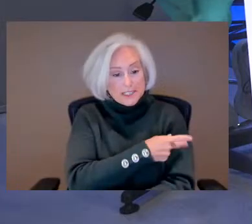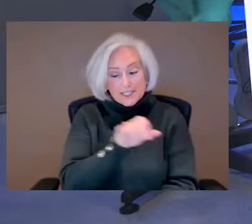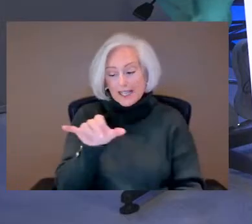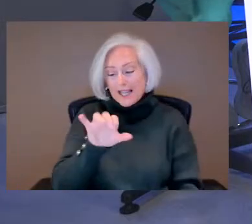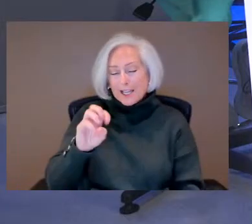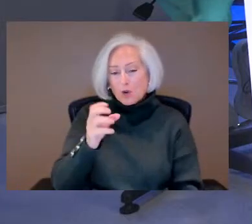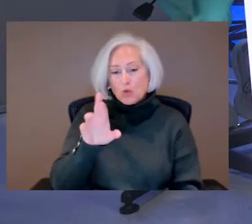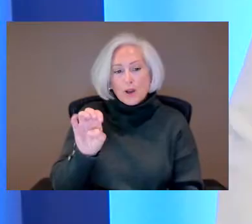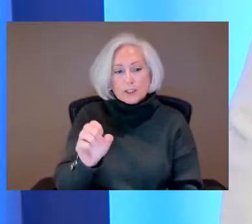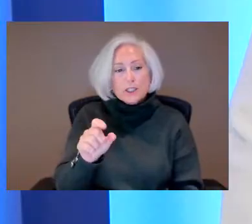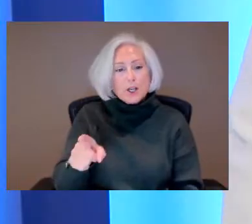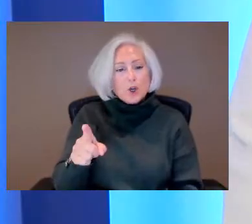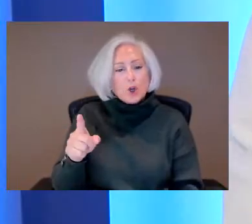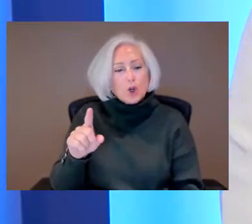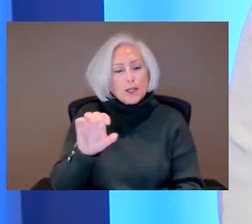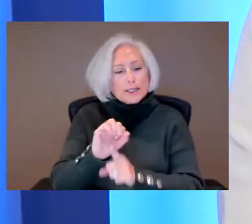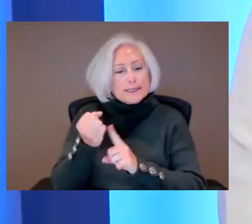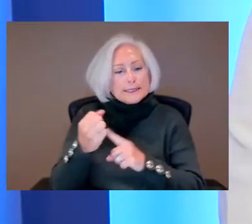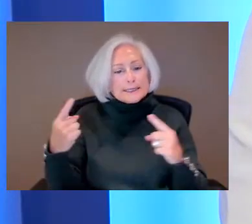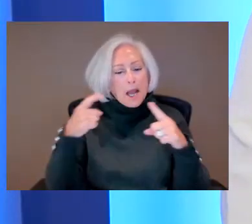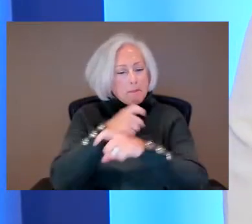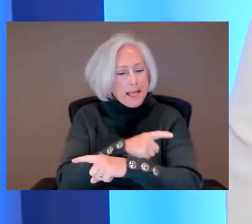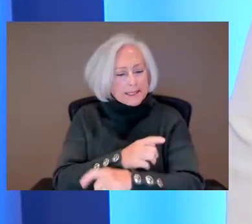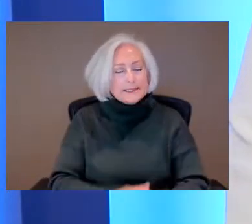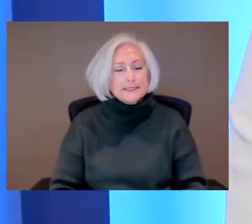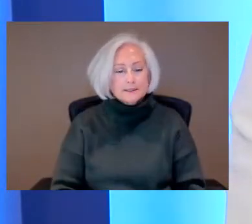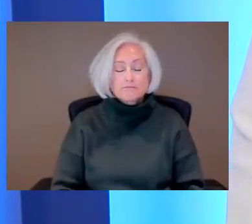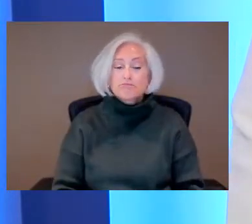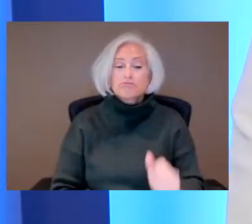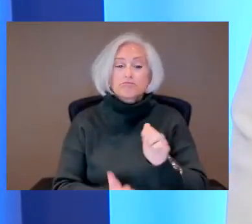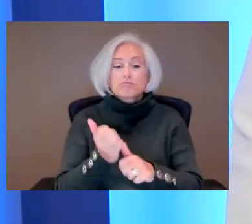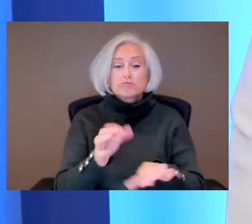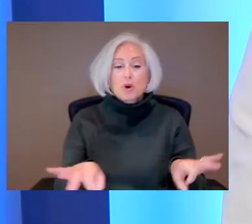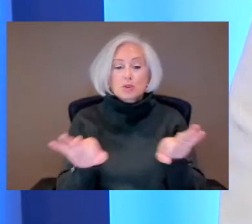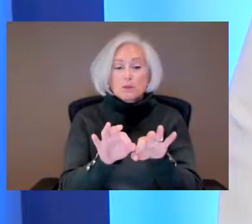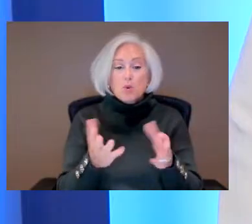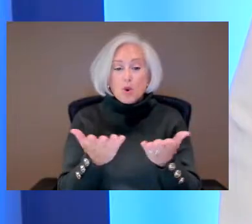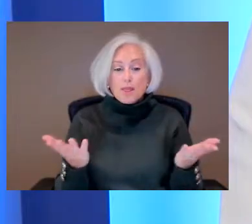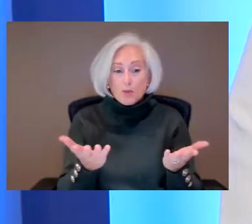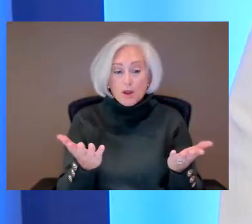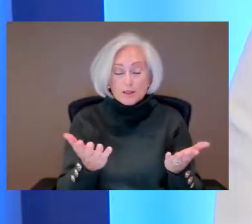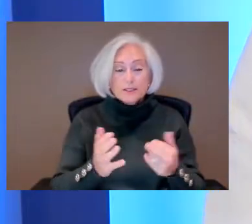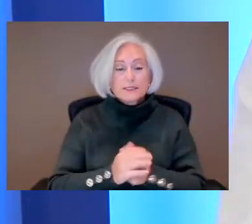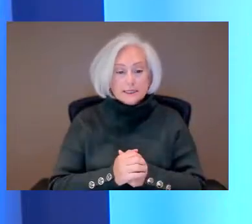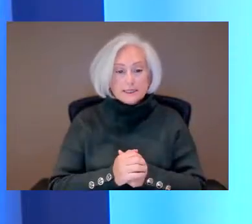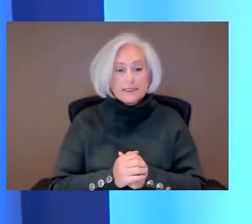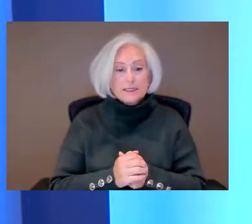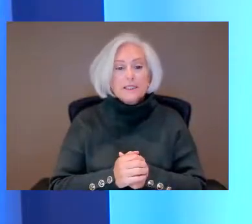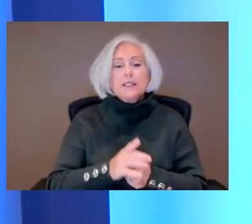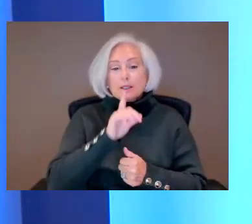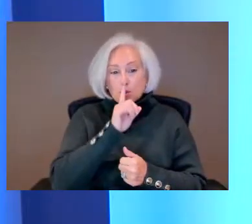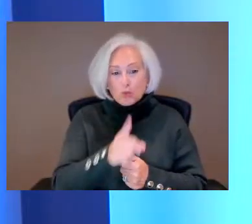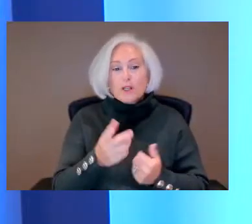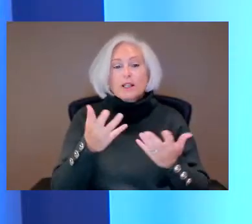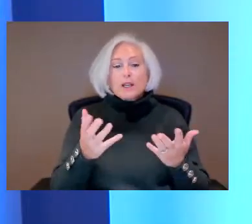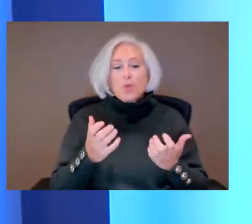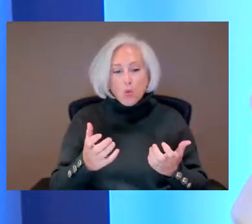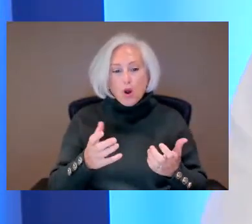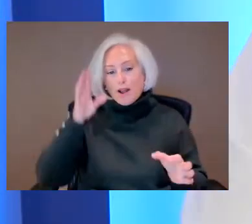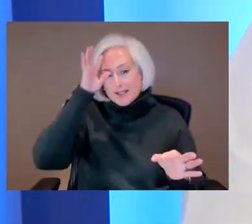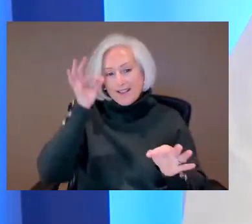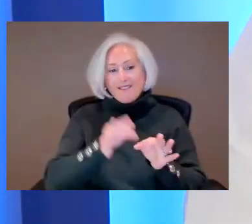case? Yeah, I think the most important thing is that we really want to have them have faith in what we're